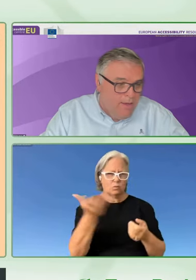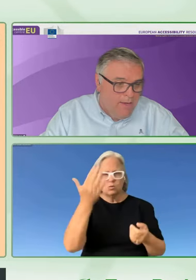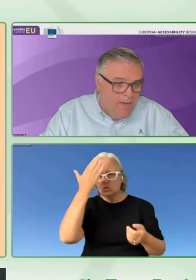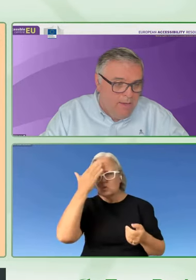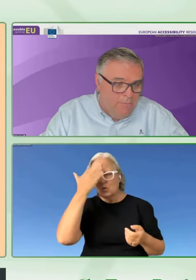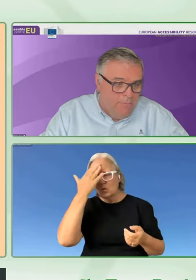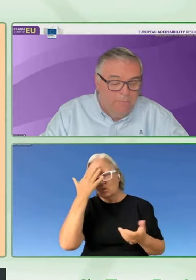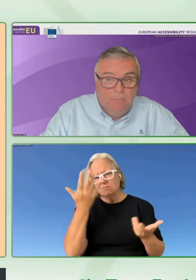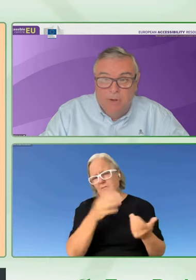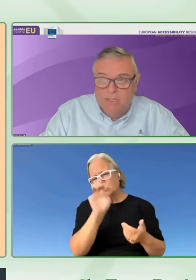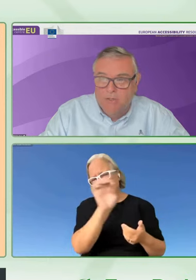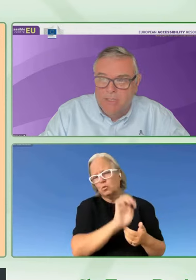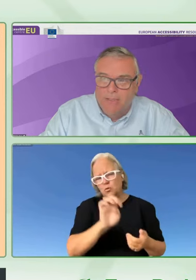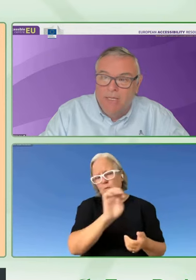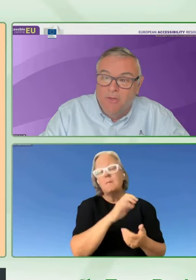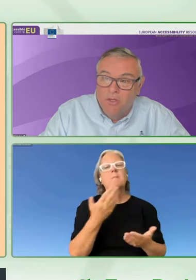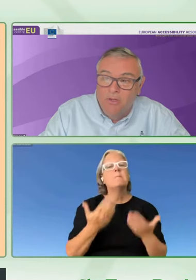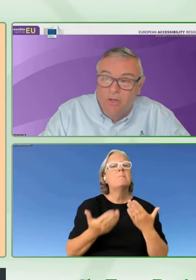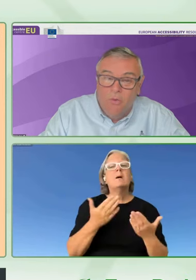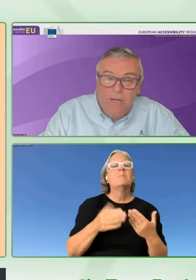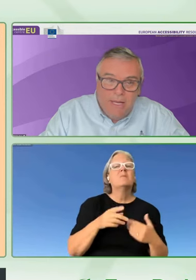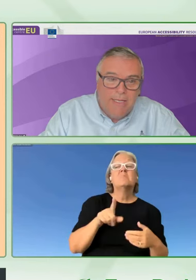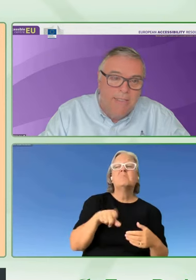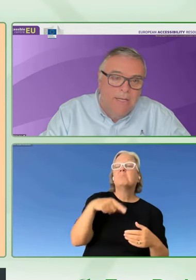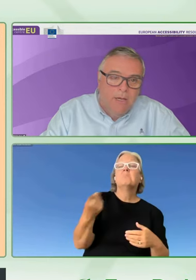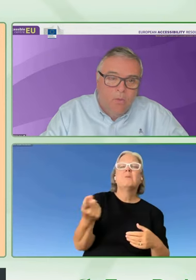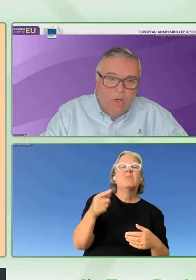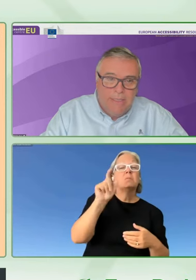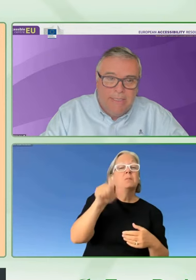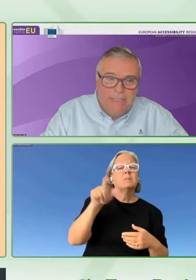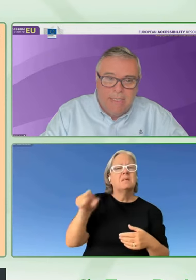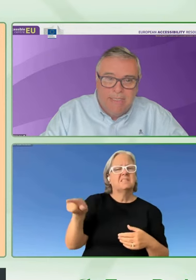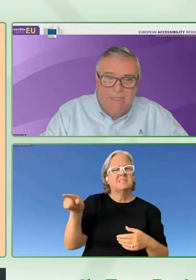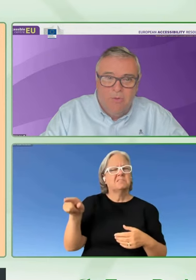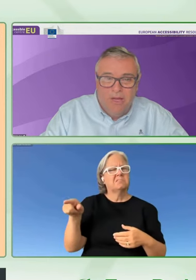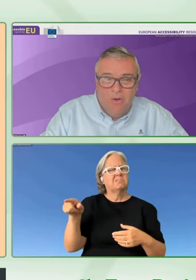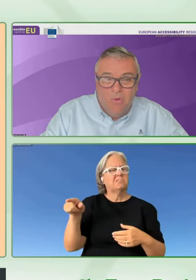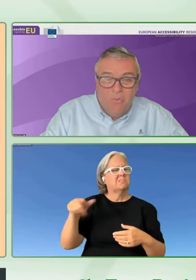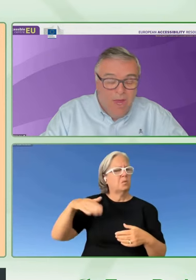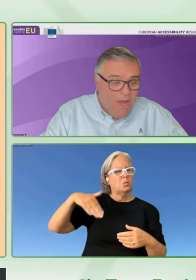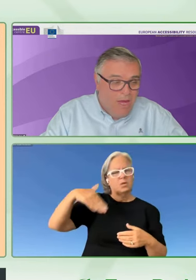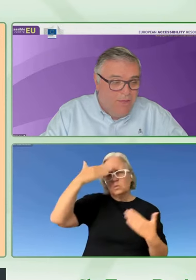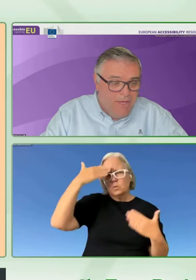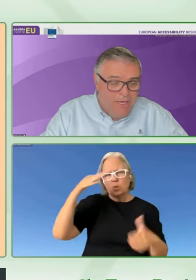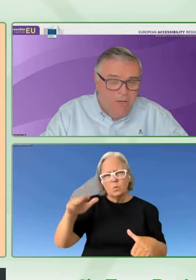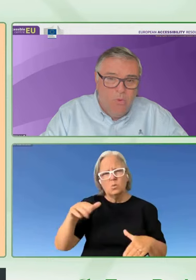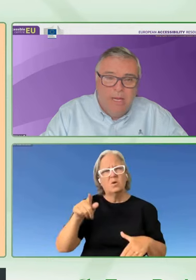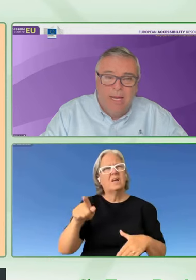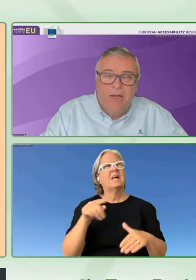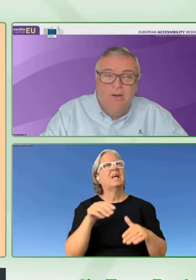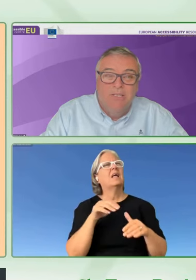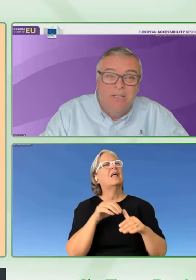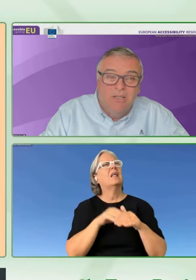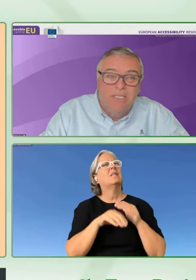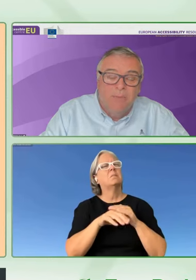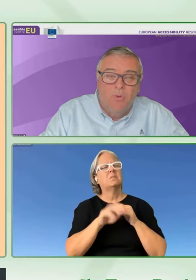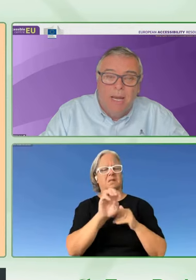are persons that don't know yet what is AccessibleEU. I think we